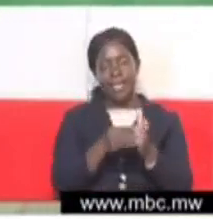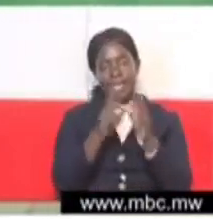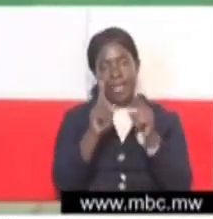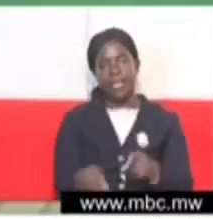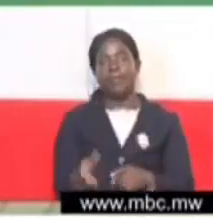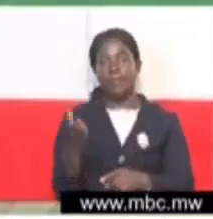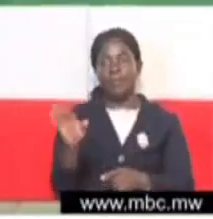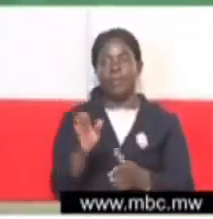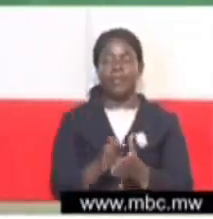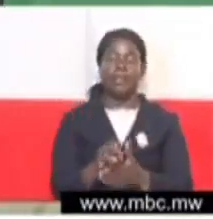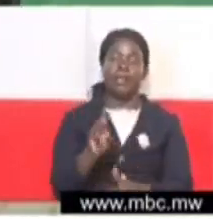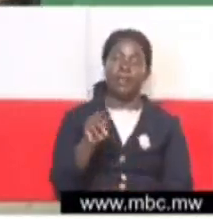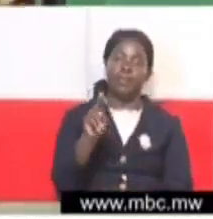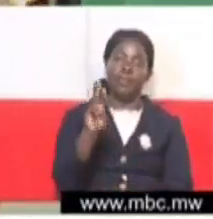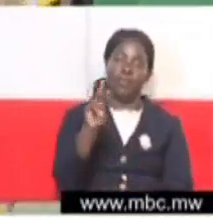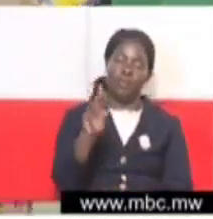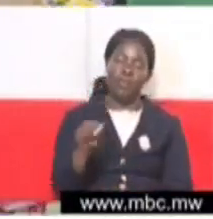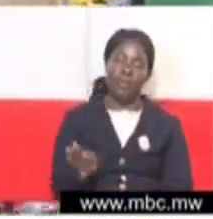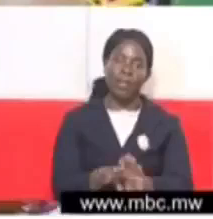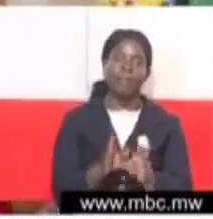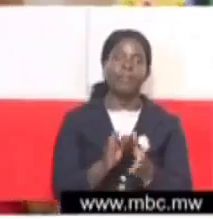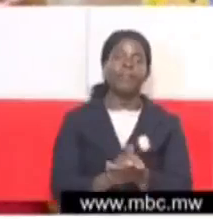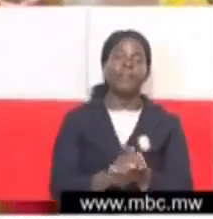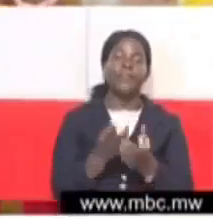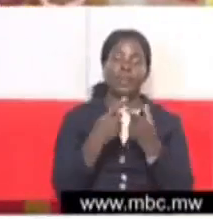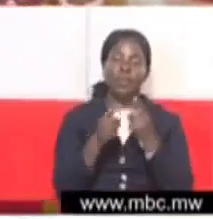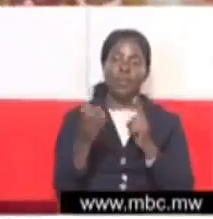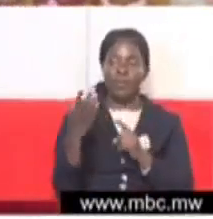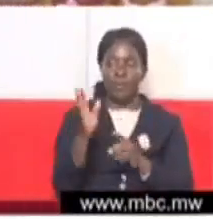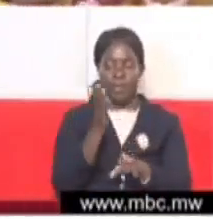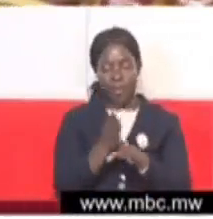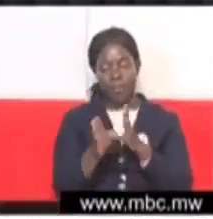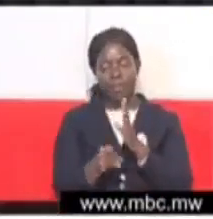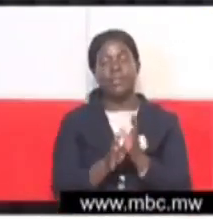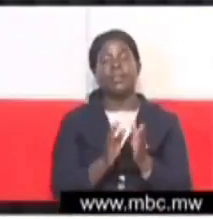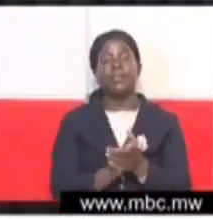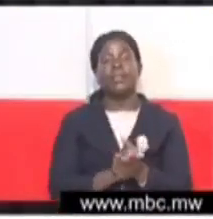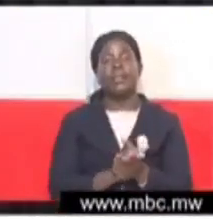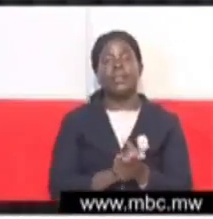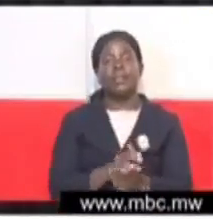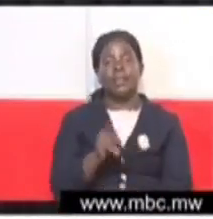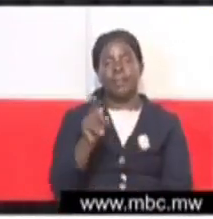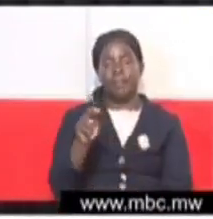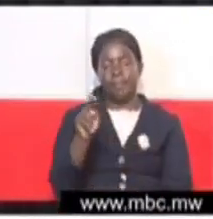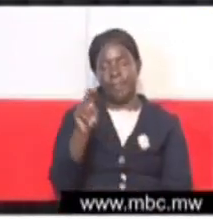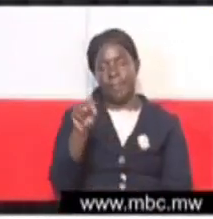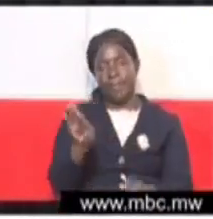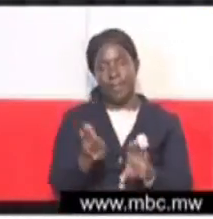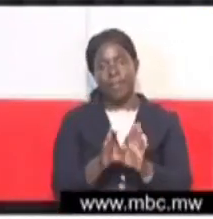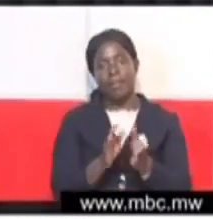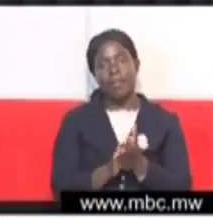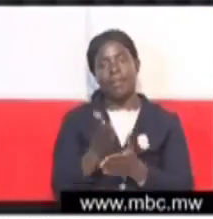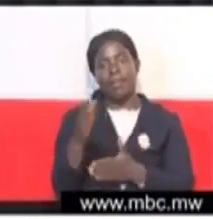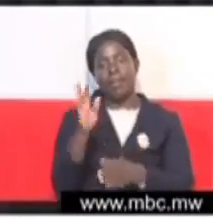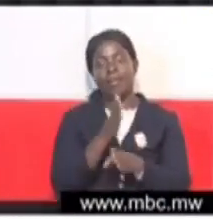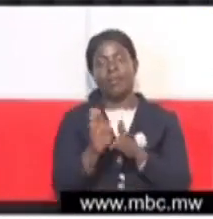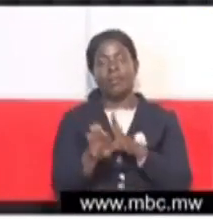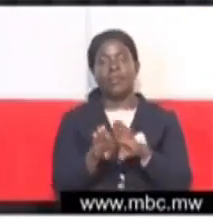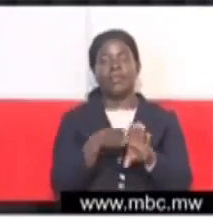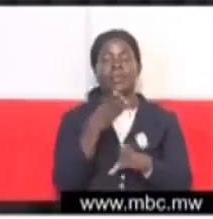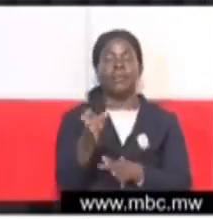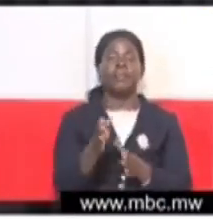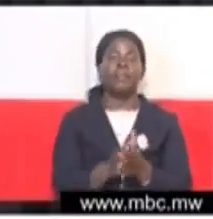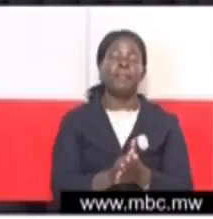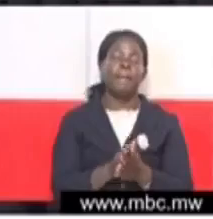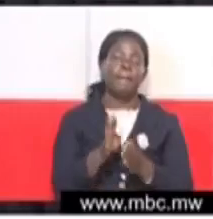Mumba, Joseph Njovialema, Harry Mkandawire, Kenzi Kalingoma, Nancy Rembo, and George Zulu as ordinary members